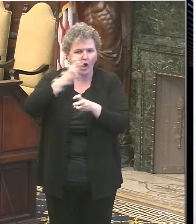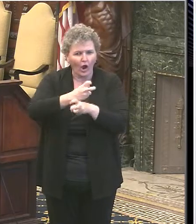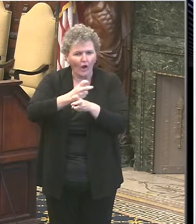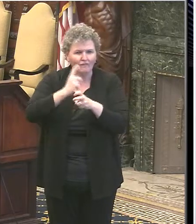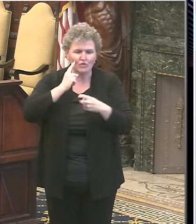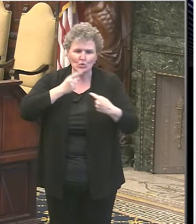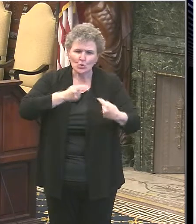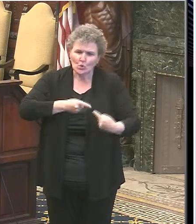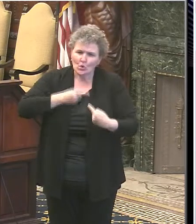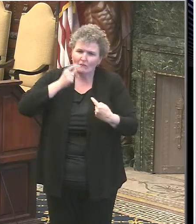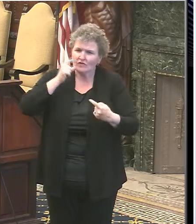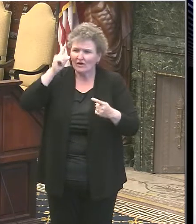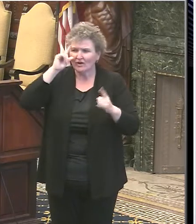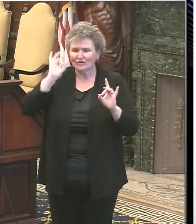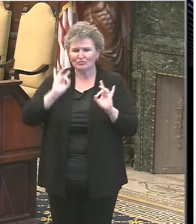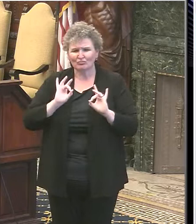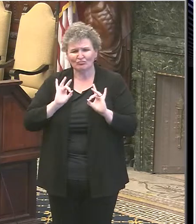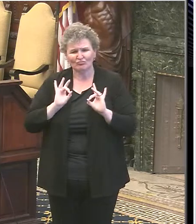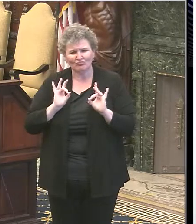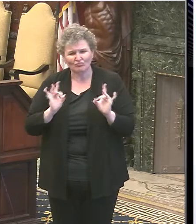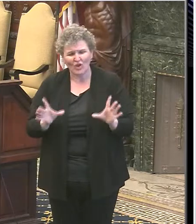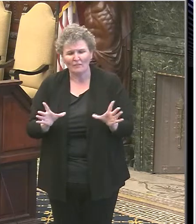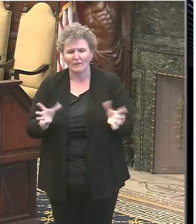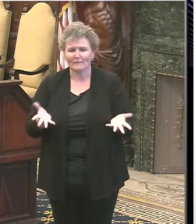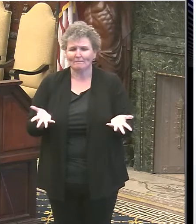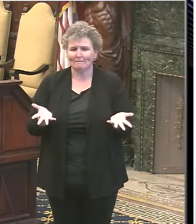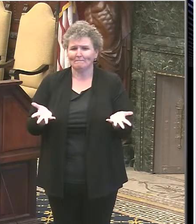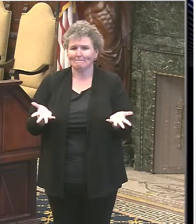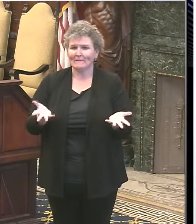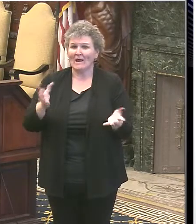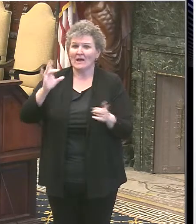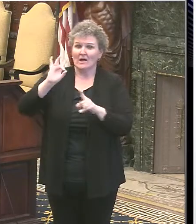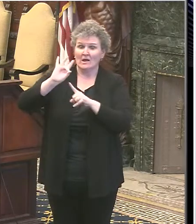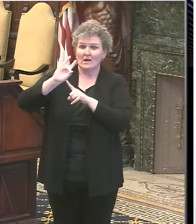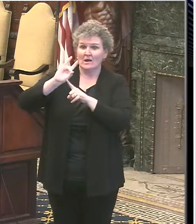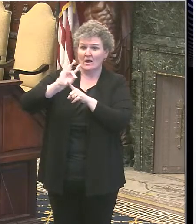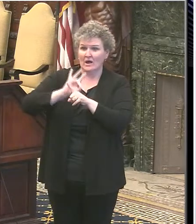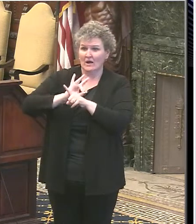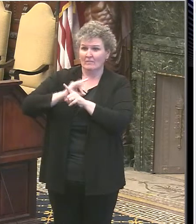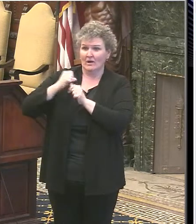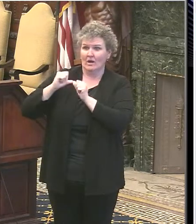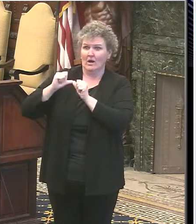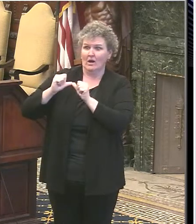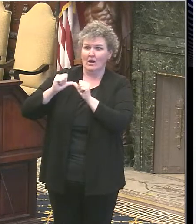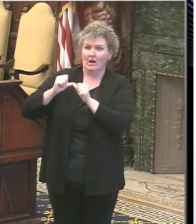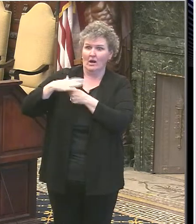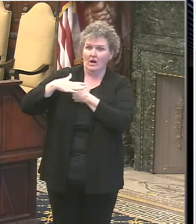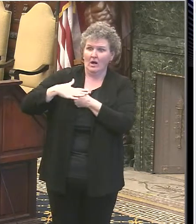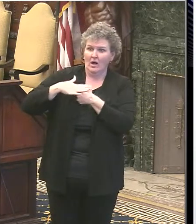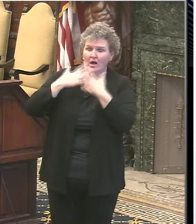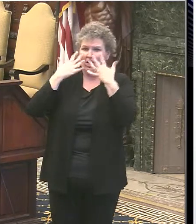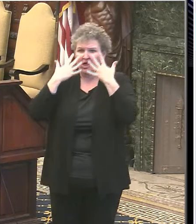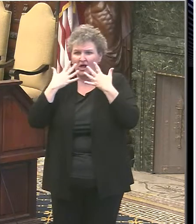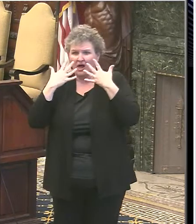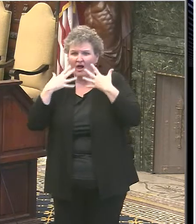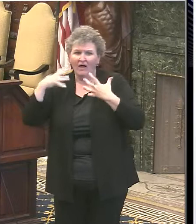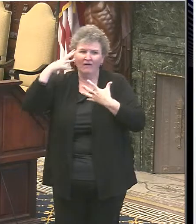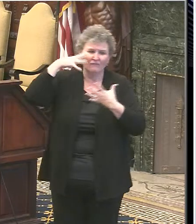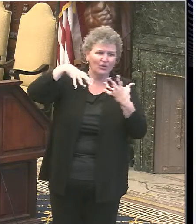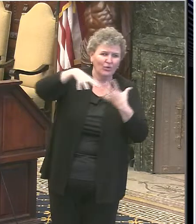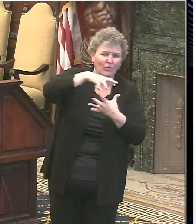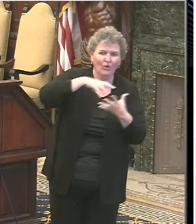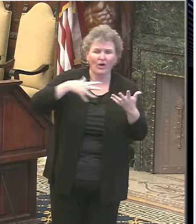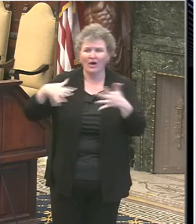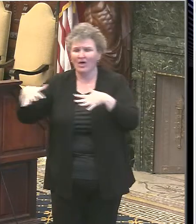traumatic. For more than 8 months, we've all been living with this constant hum of anxiety, sadness, and confusion. Many of you